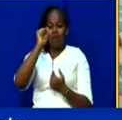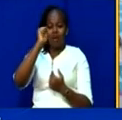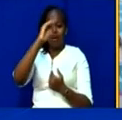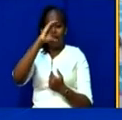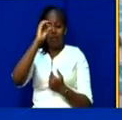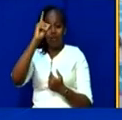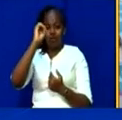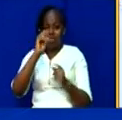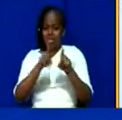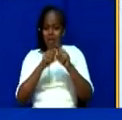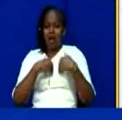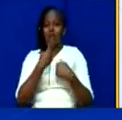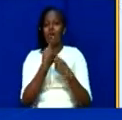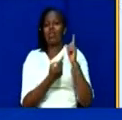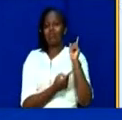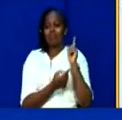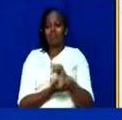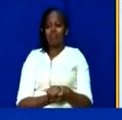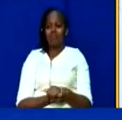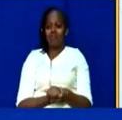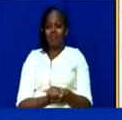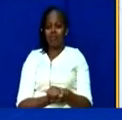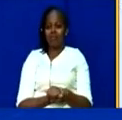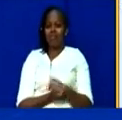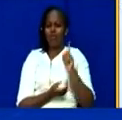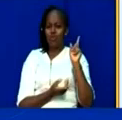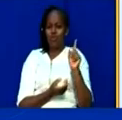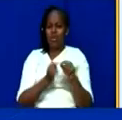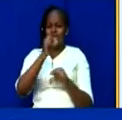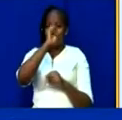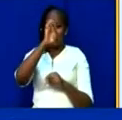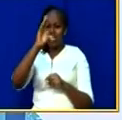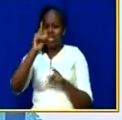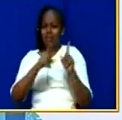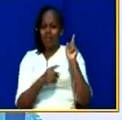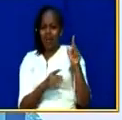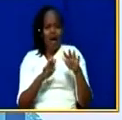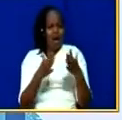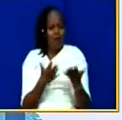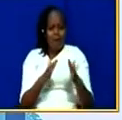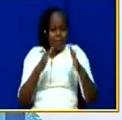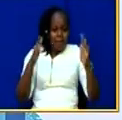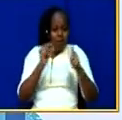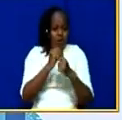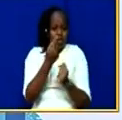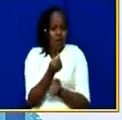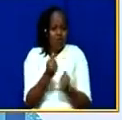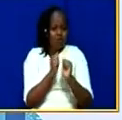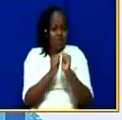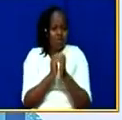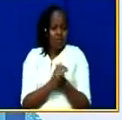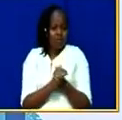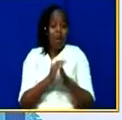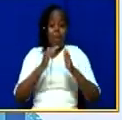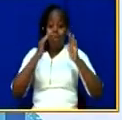even have one here. You see that? Uh-huh. And look at this seed of an avocado. Yes. Look at it.